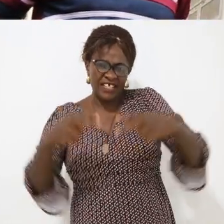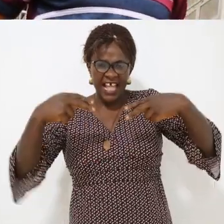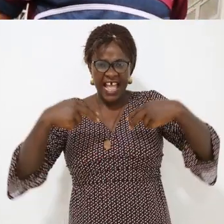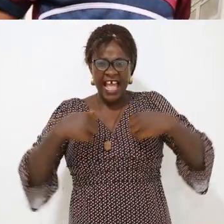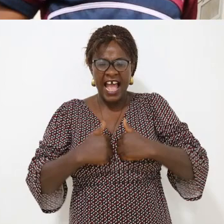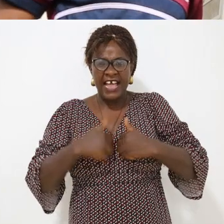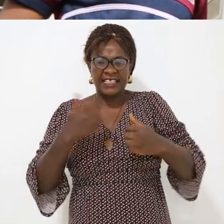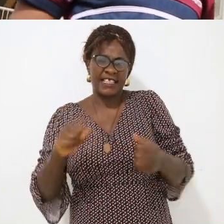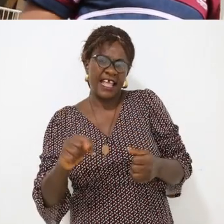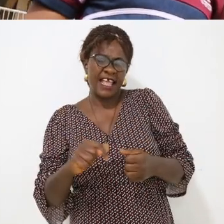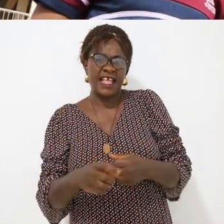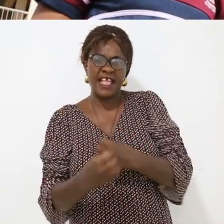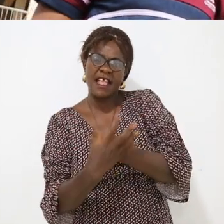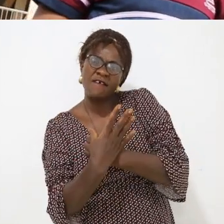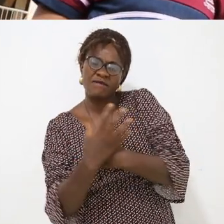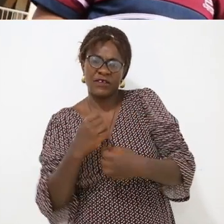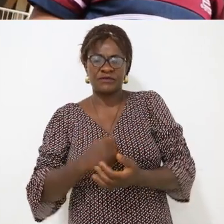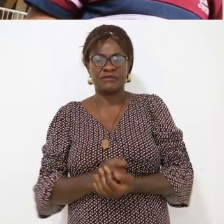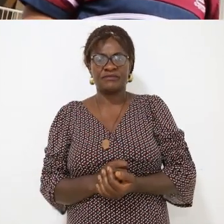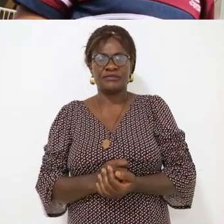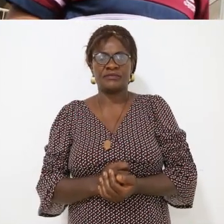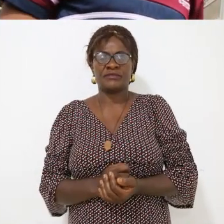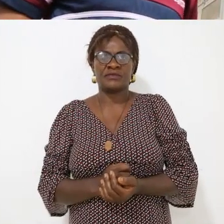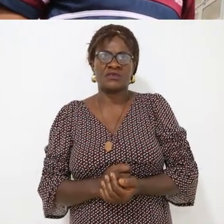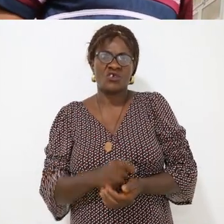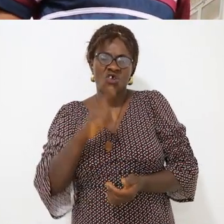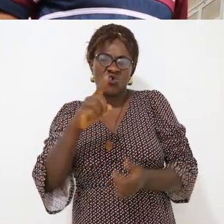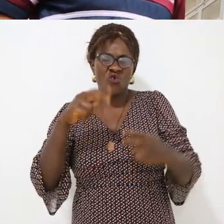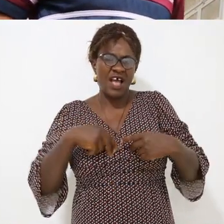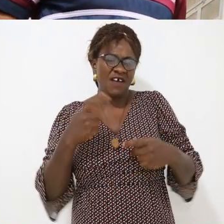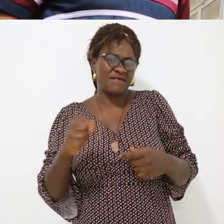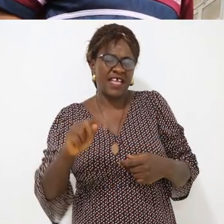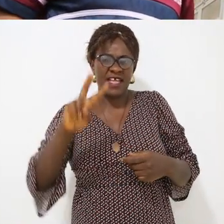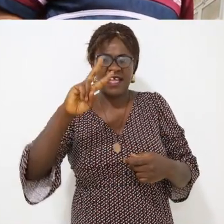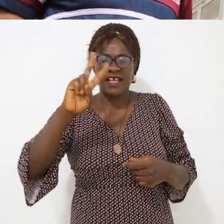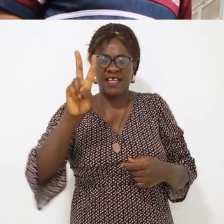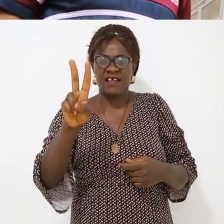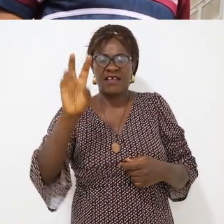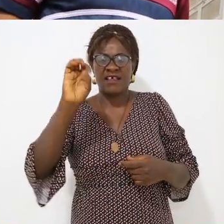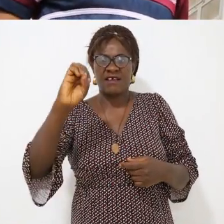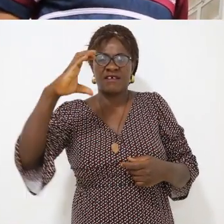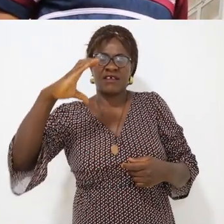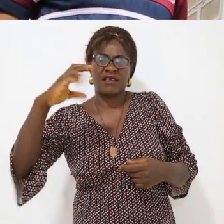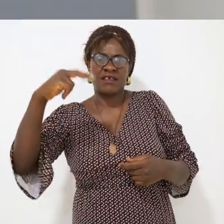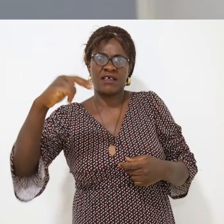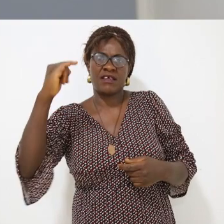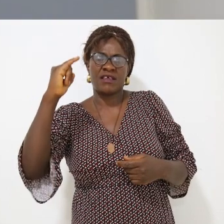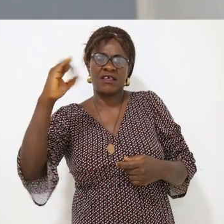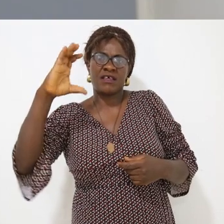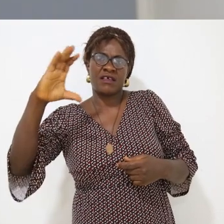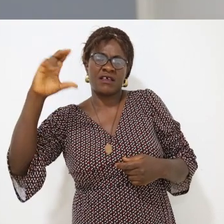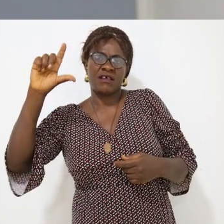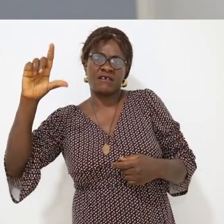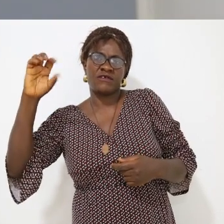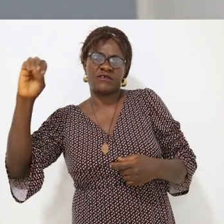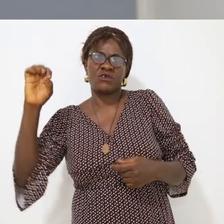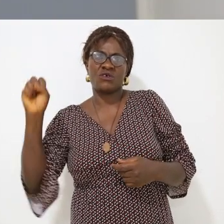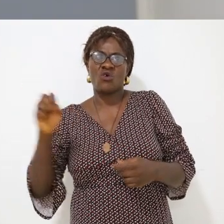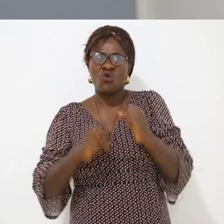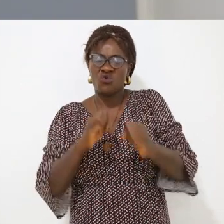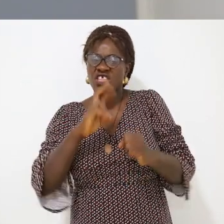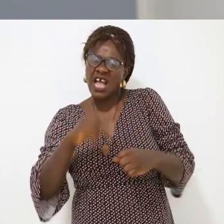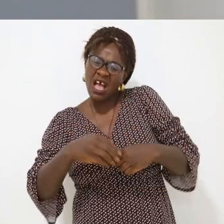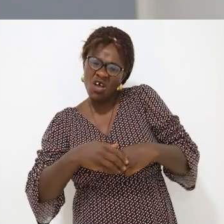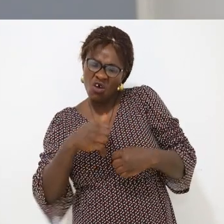harbor the infection. We also have what we call vehicles. Vehicles are not vehicles like we know them, but they're actually